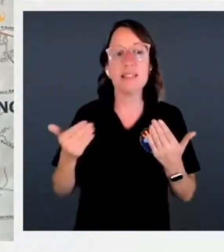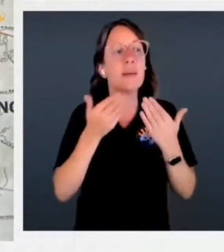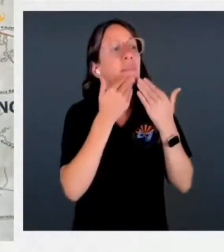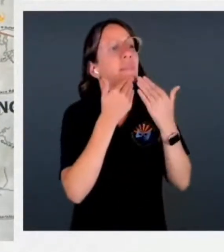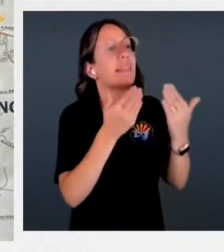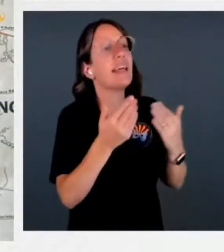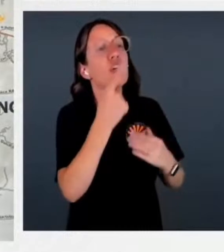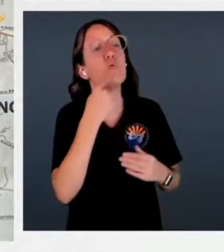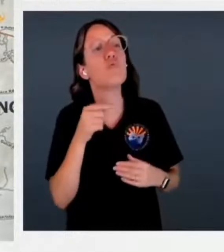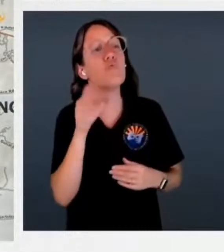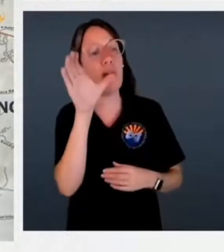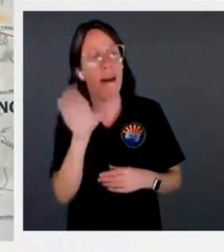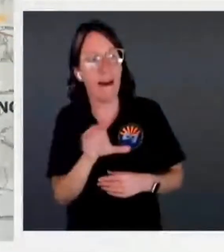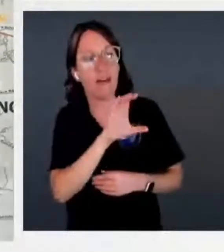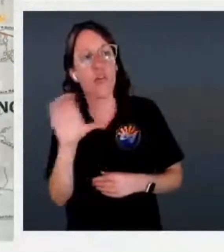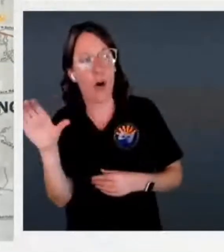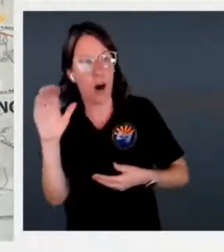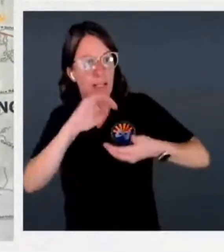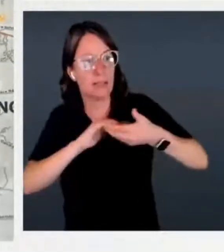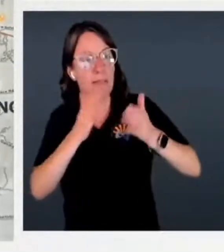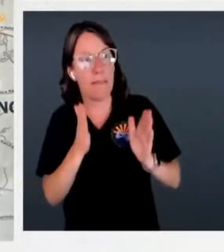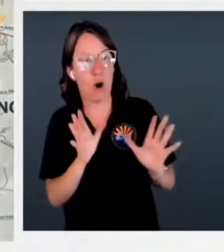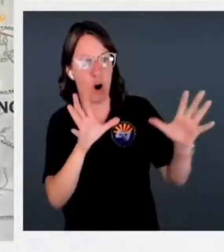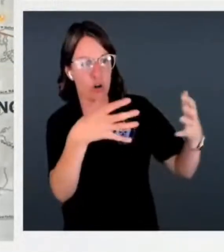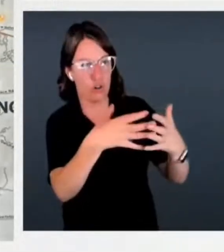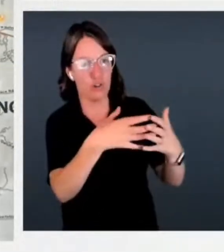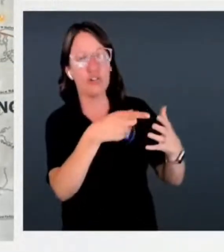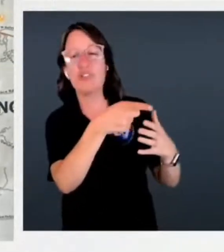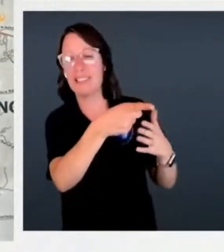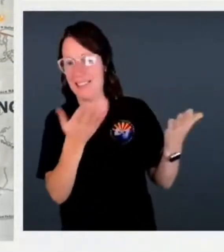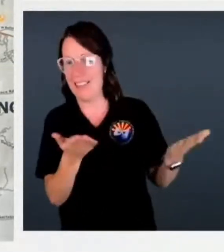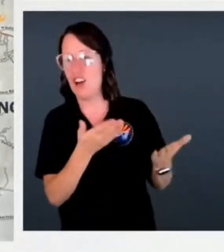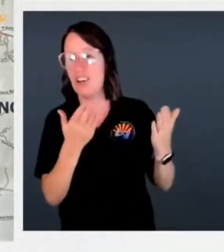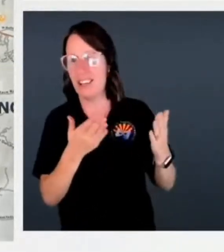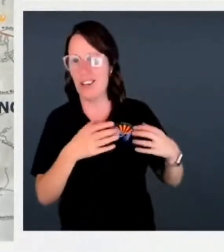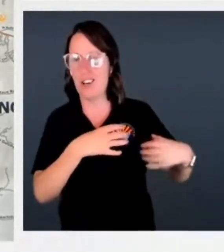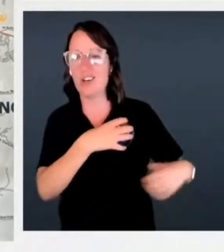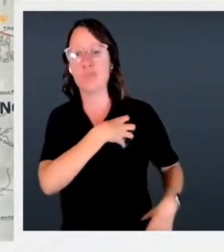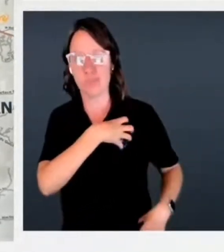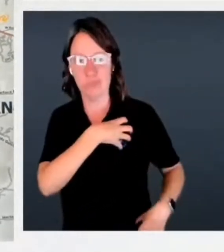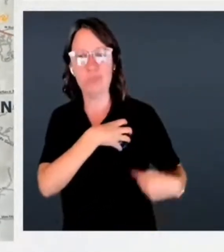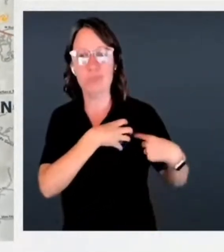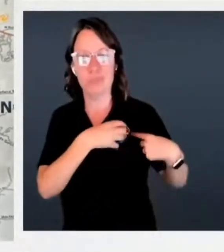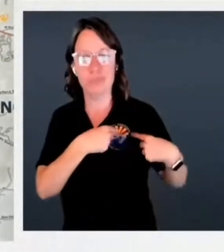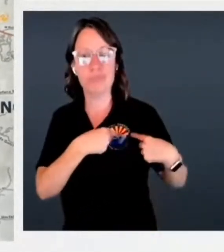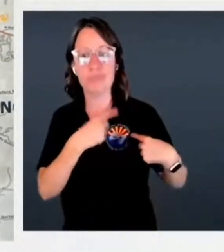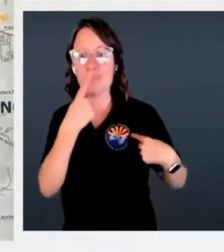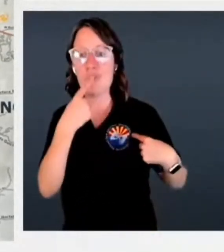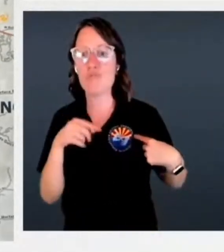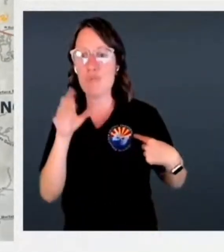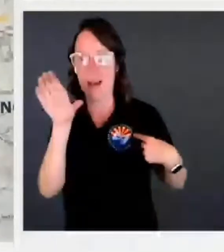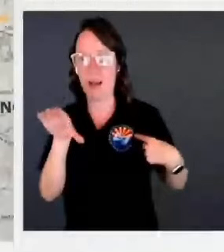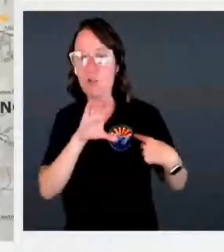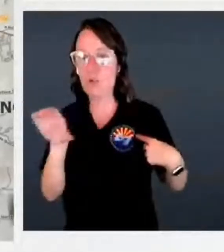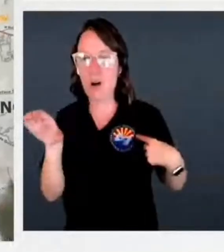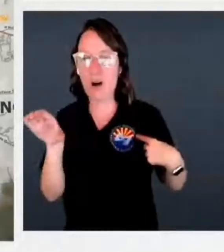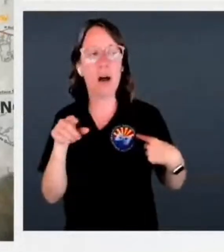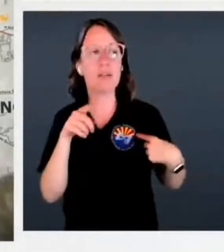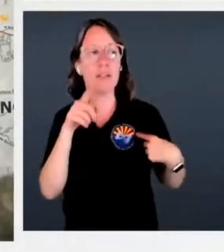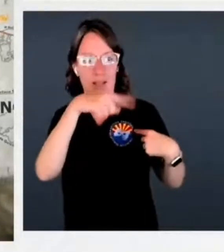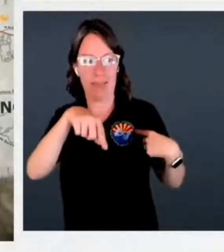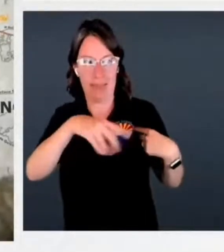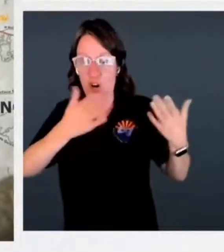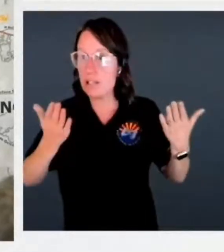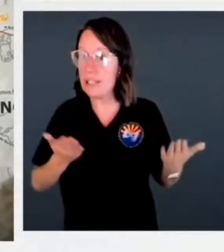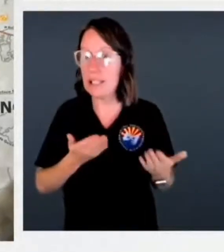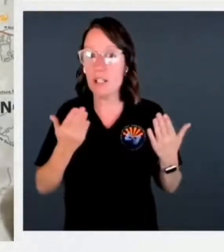Cross. They're back there in their awesome Red Cross gear, and they've come up just to be part of our community, be here. When we make